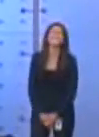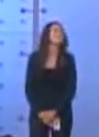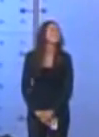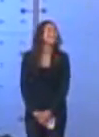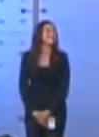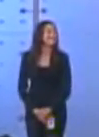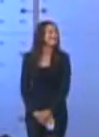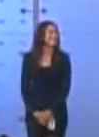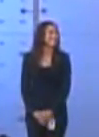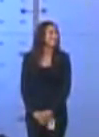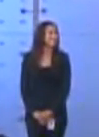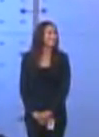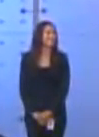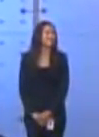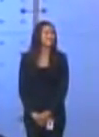So much.